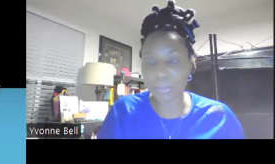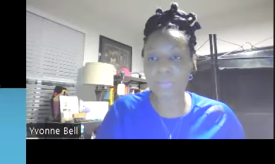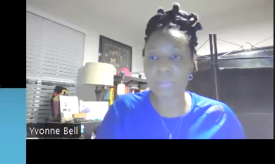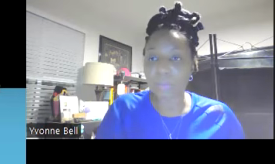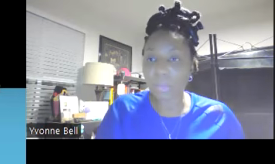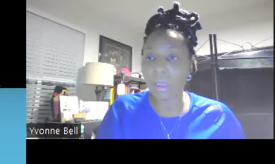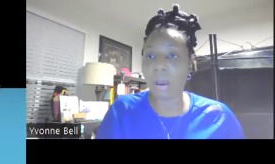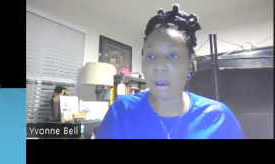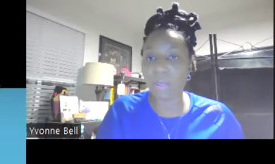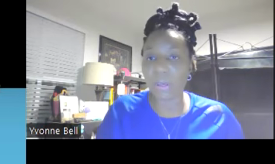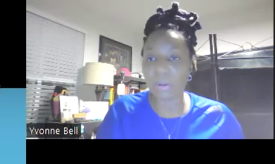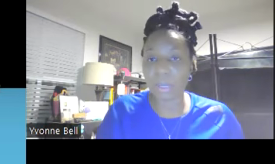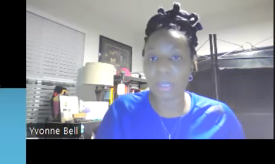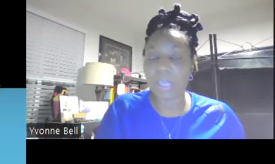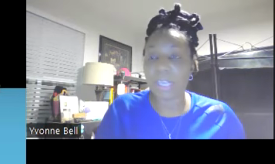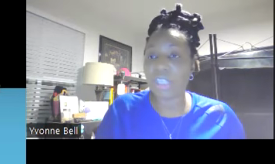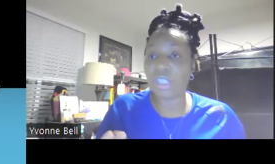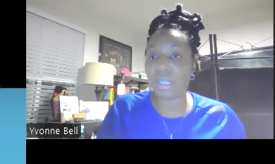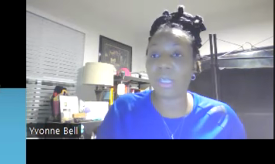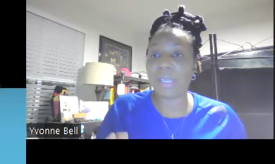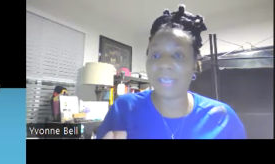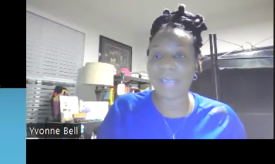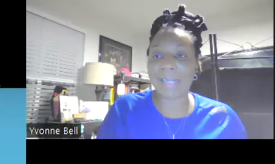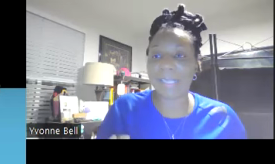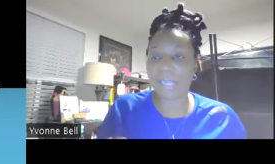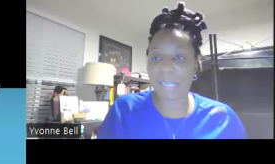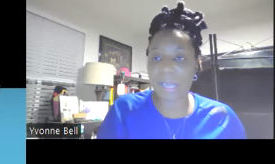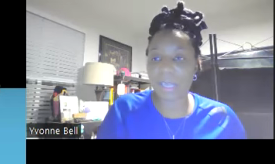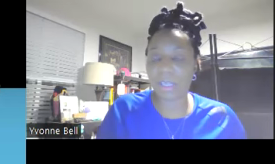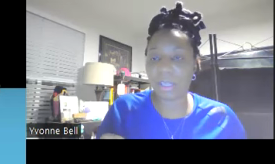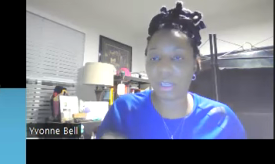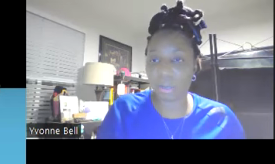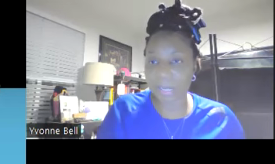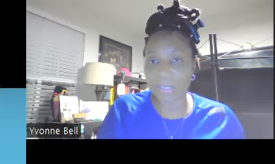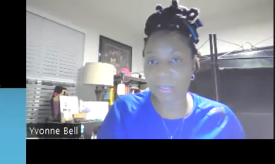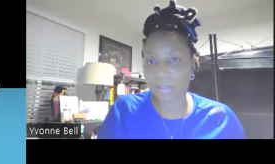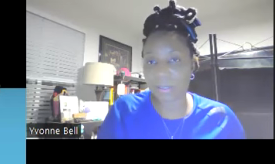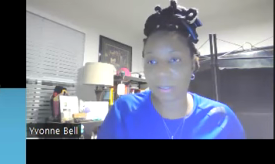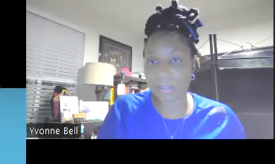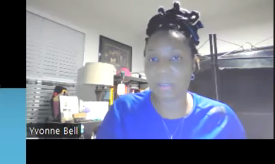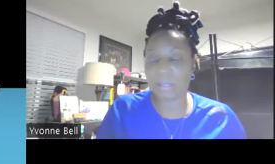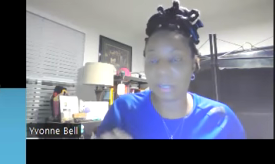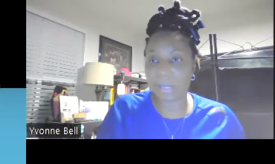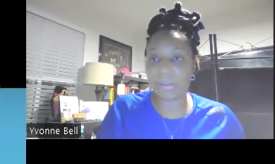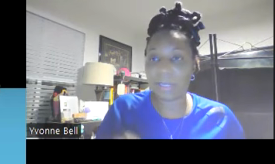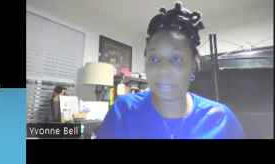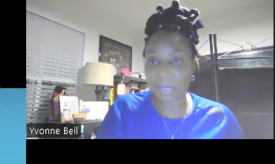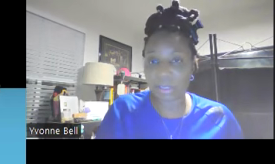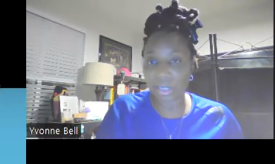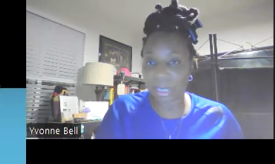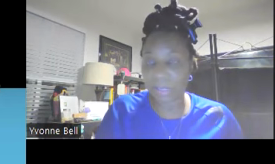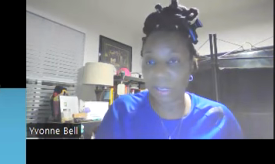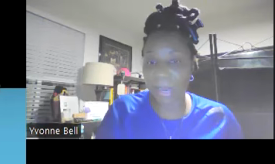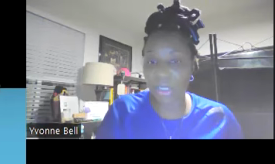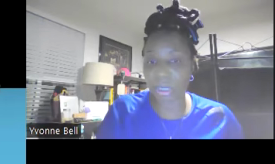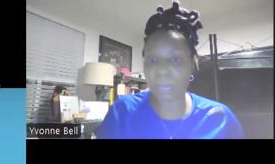letter, although it should look exactly like your license. The letter and the license